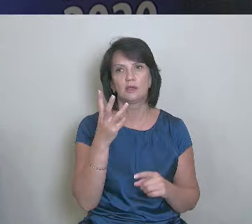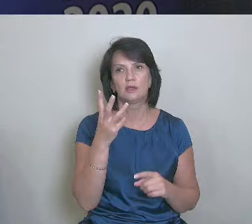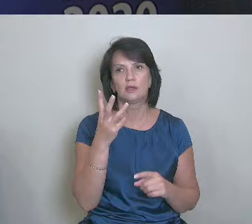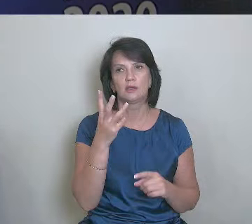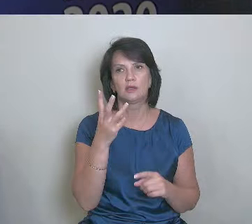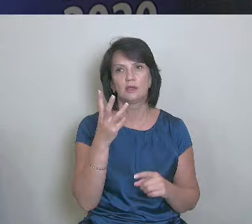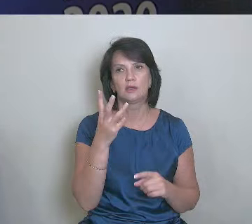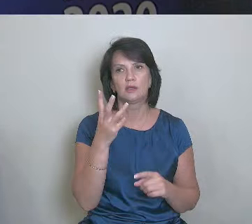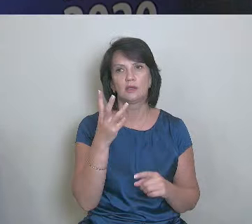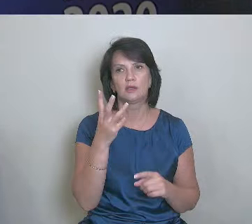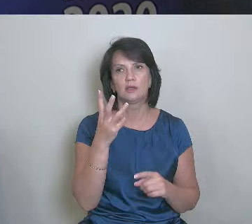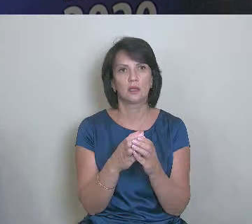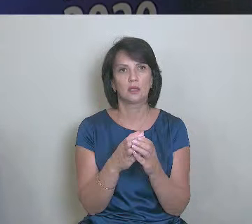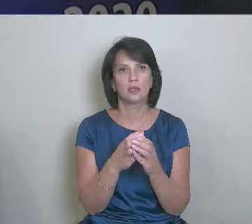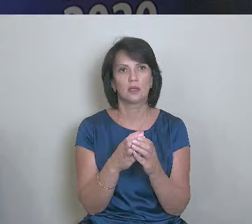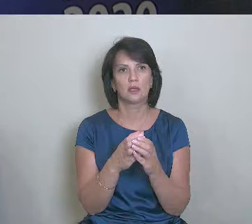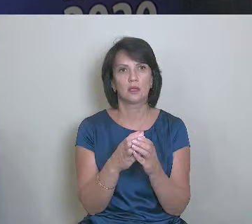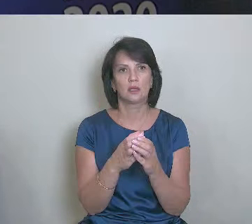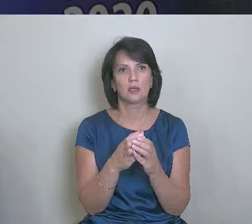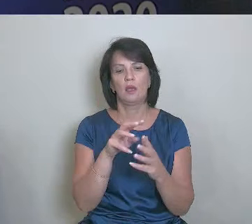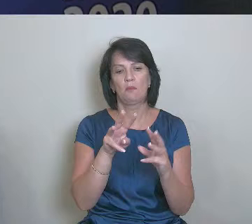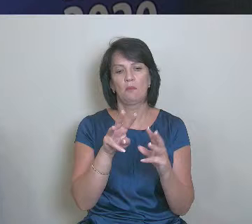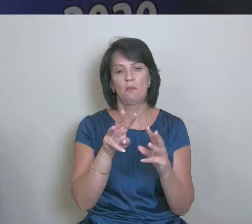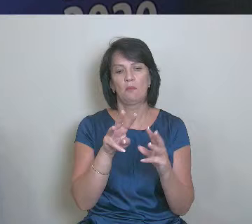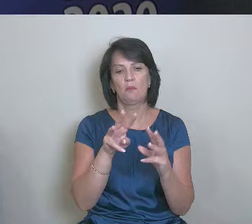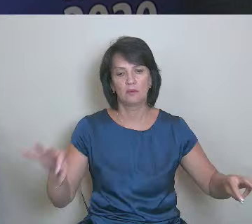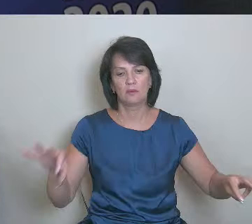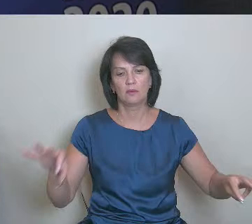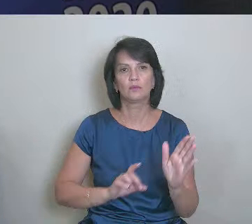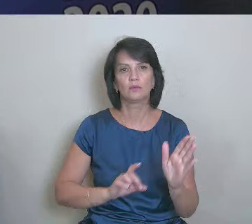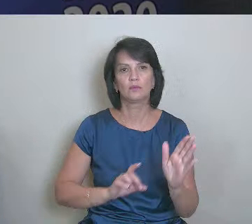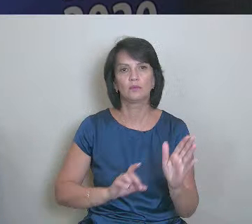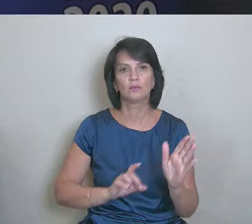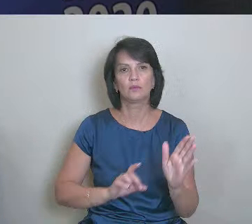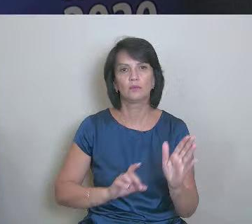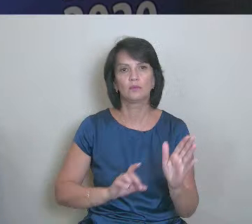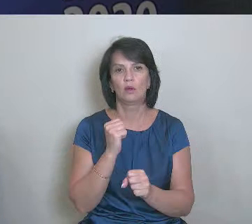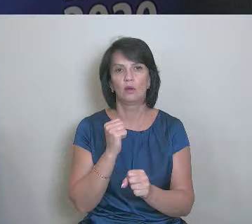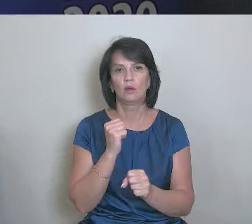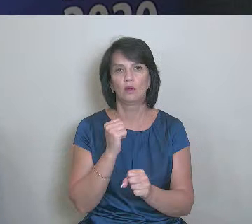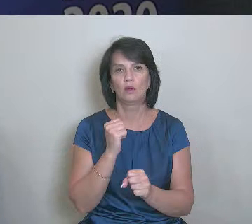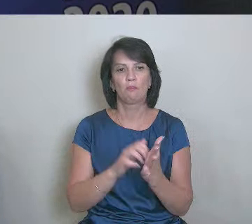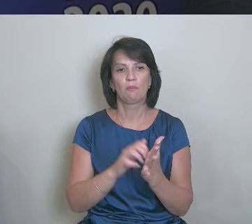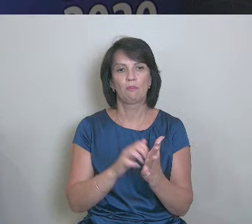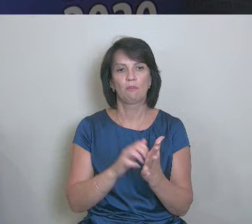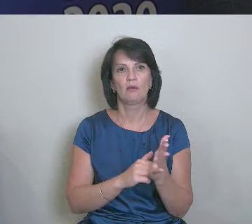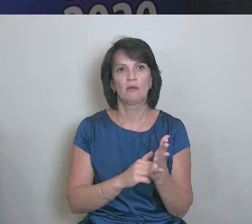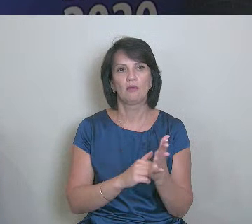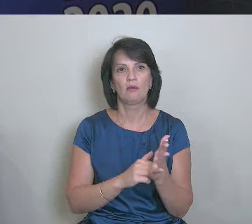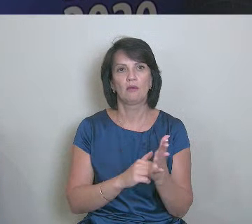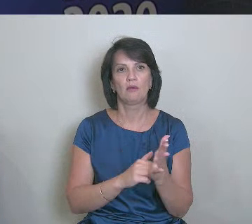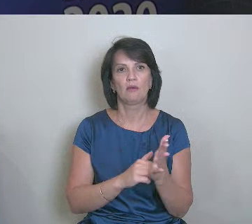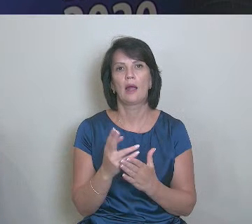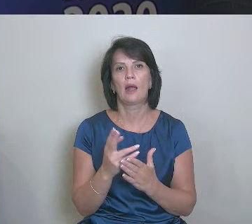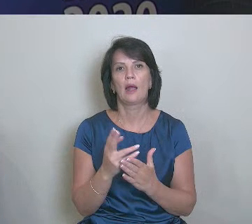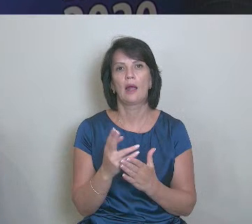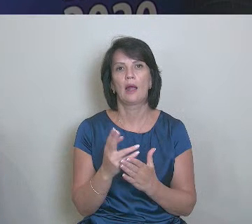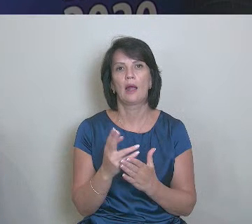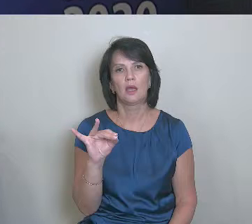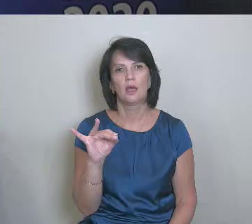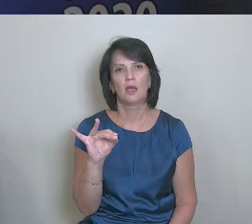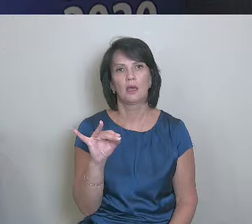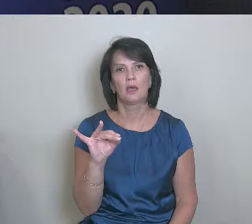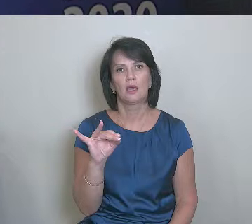350 political parties now, and the Ministry of Justice started to